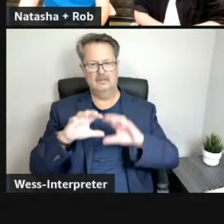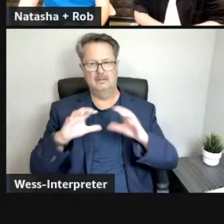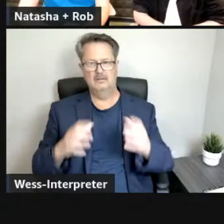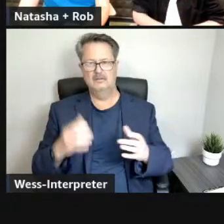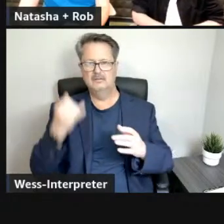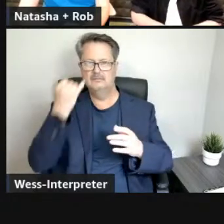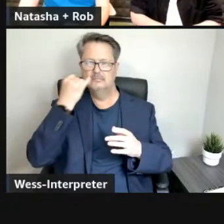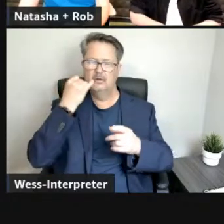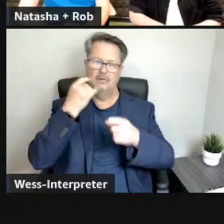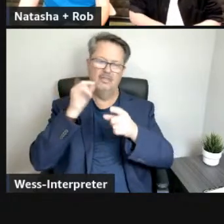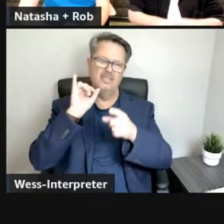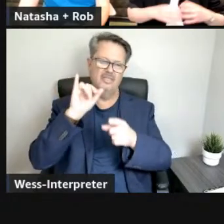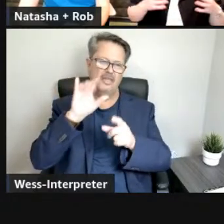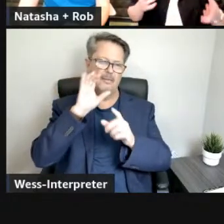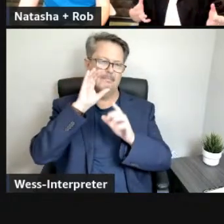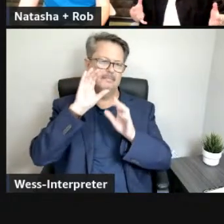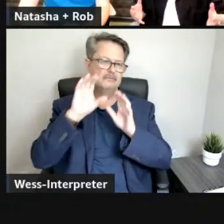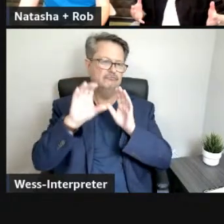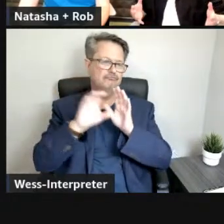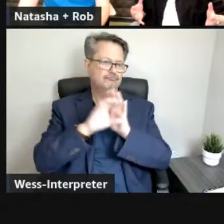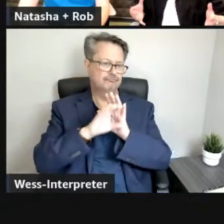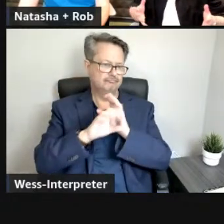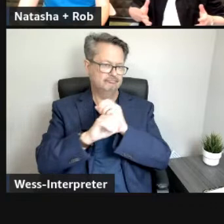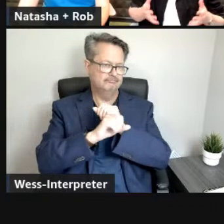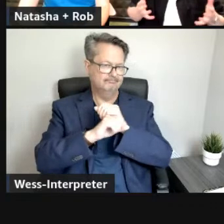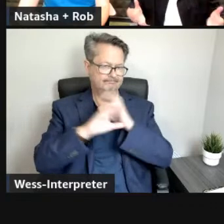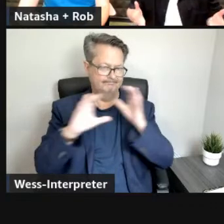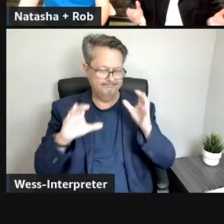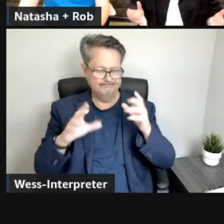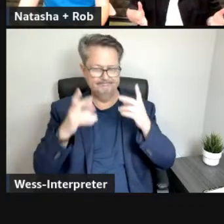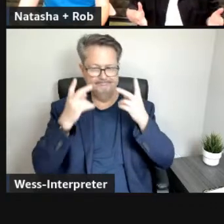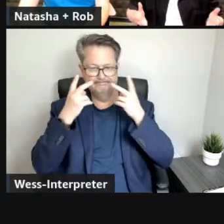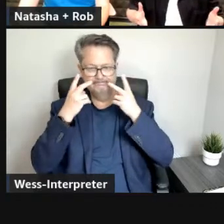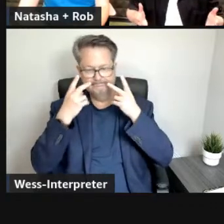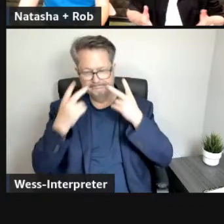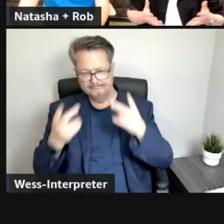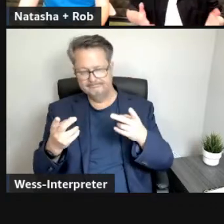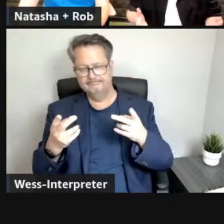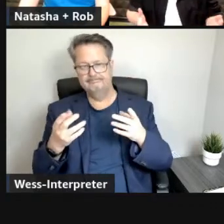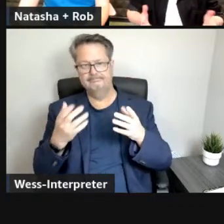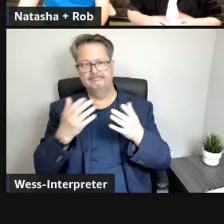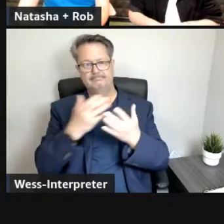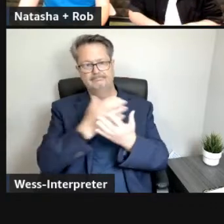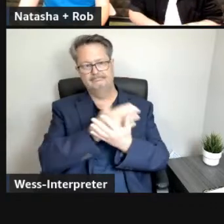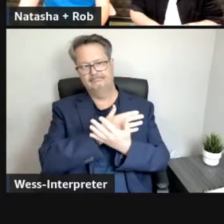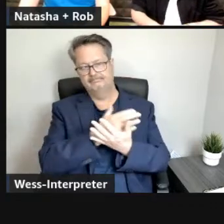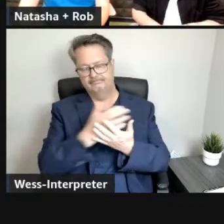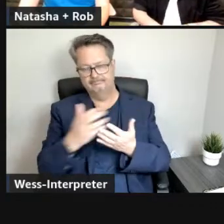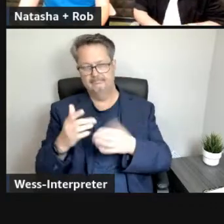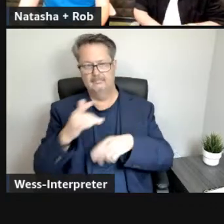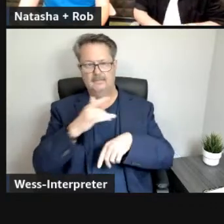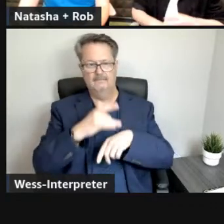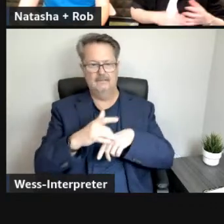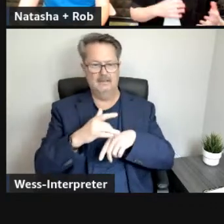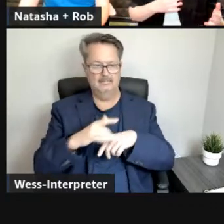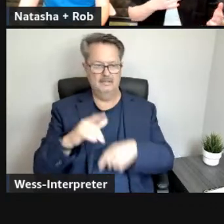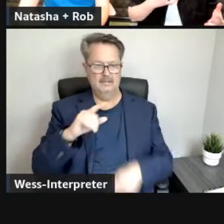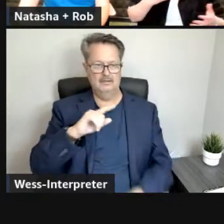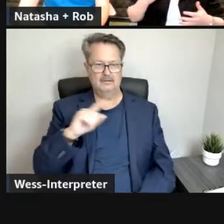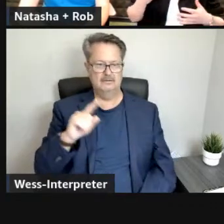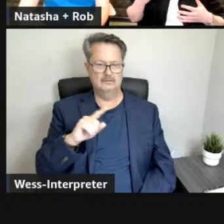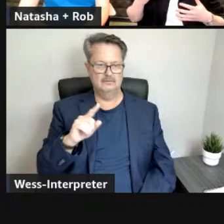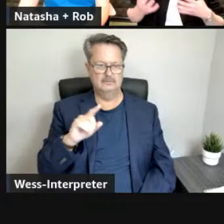picture we have on the screen. So you've got some compute instances stretched over 2 availability zones, and those